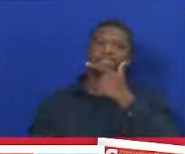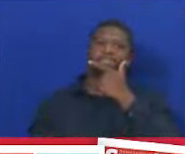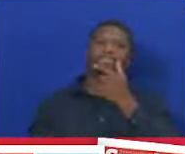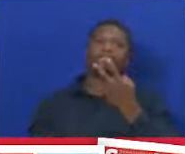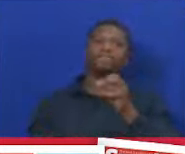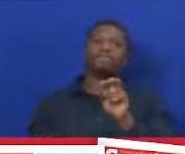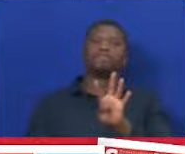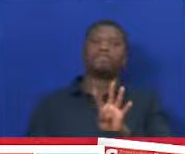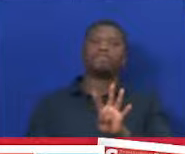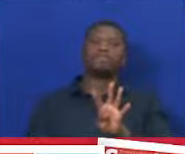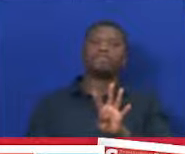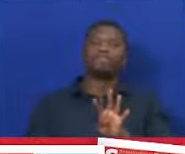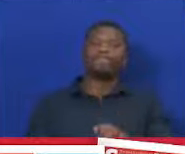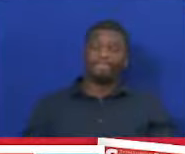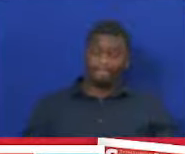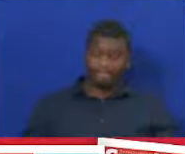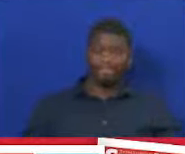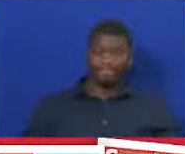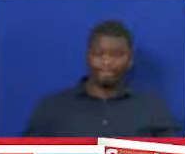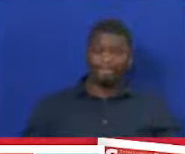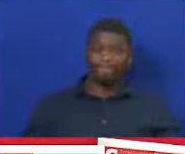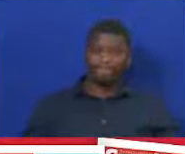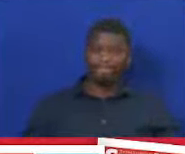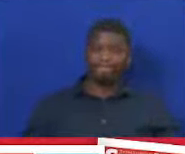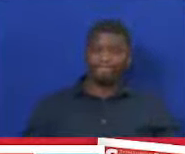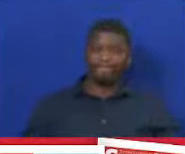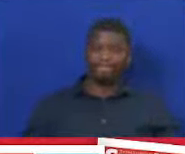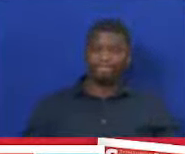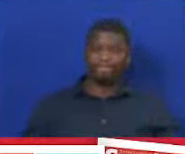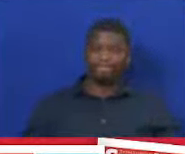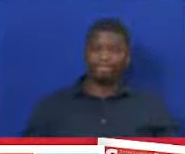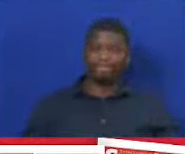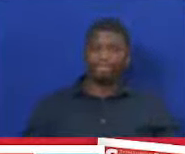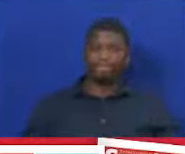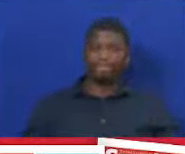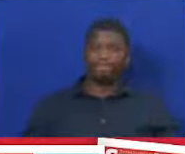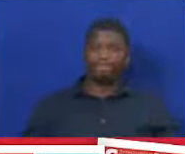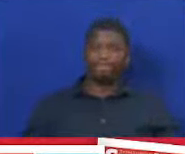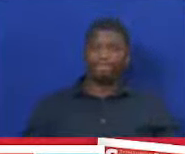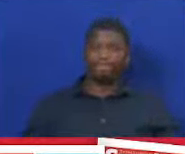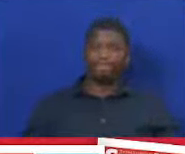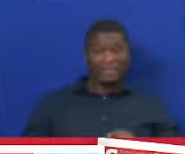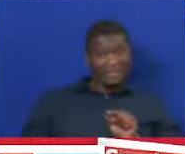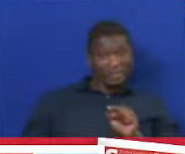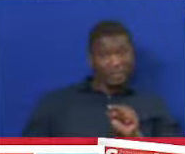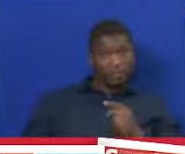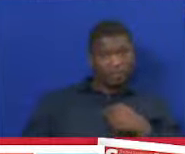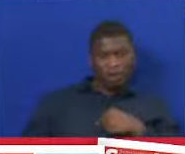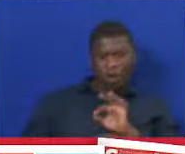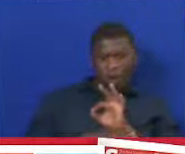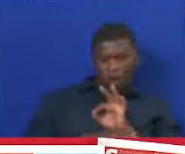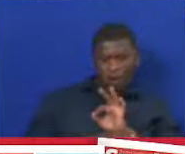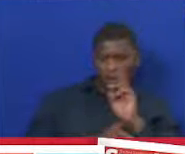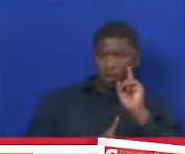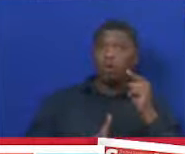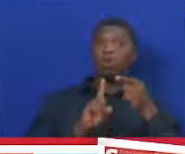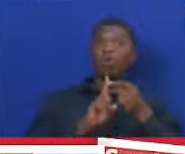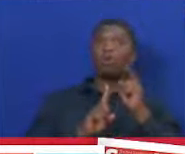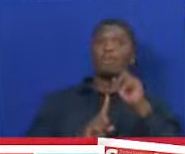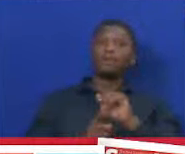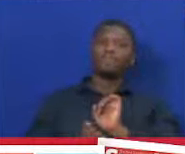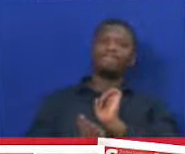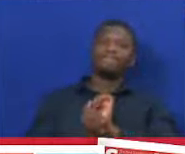operation for an arrest of Mr. Kadiso Molife, as per Vereeniging Case 275